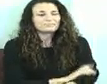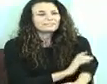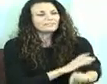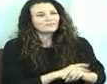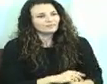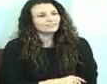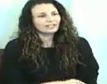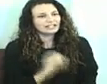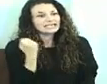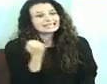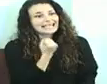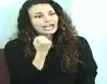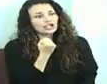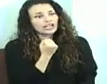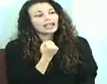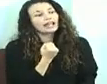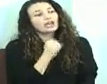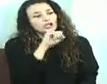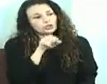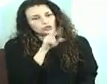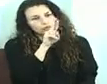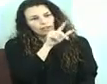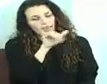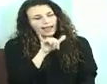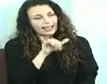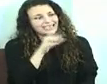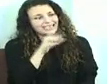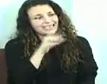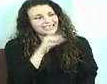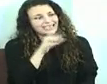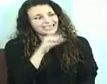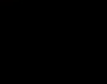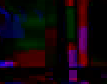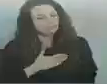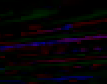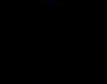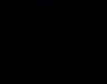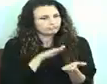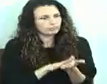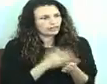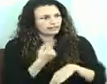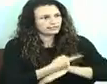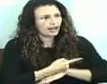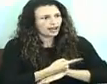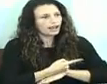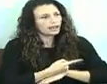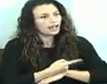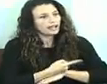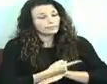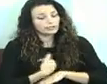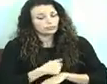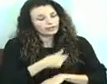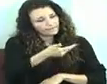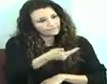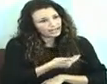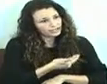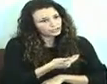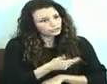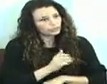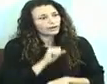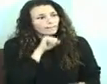Saturday, July 16th is the day you need to put on your calendar. TransUnity invites you to a